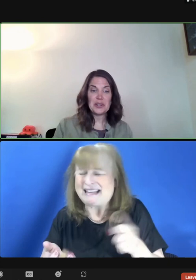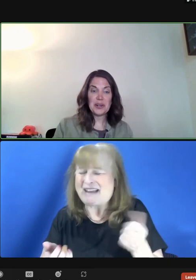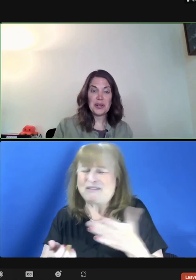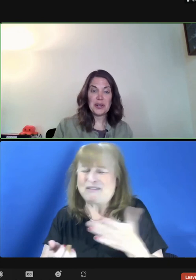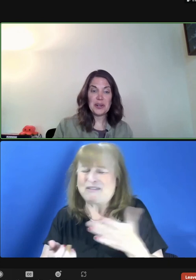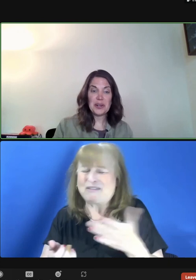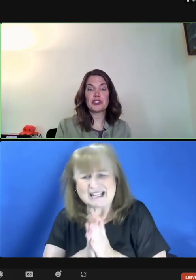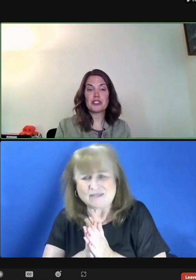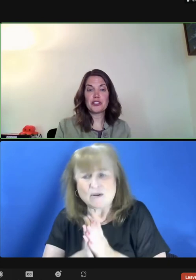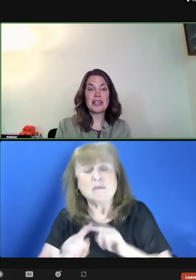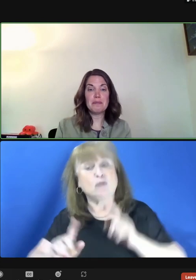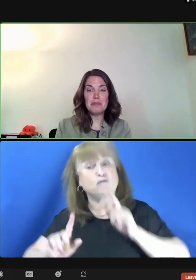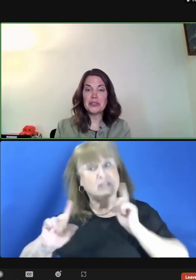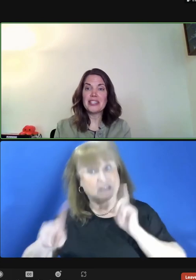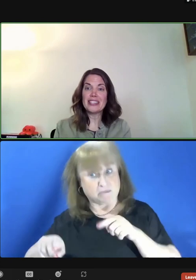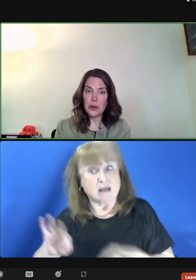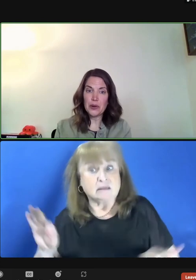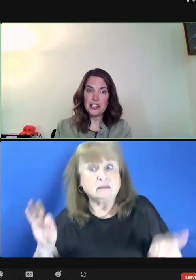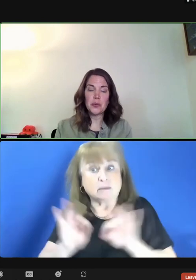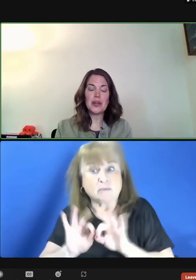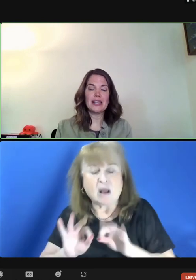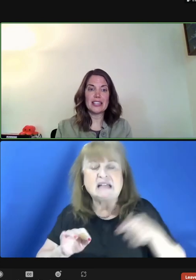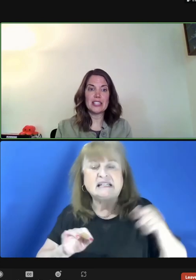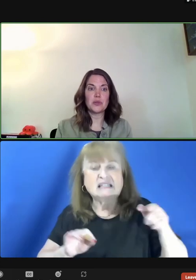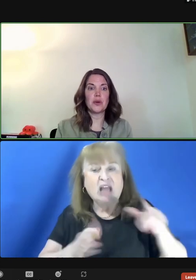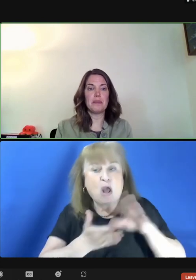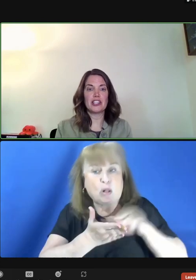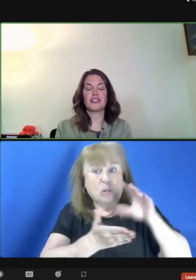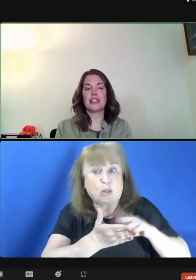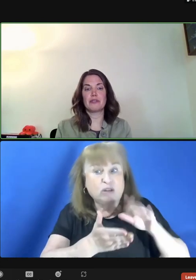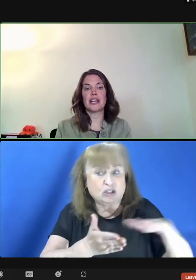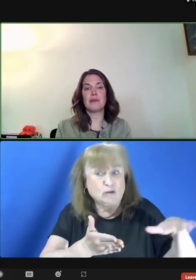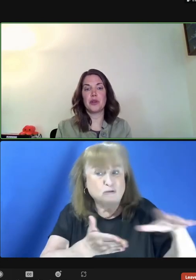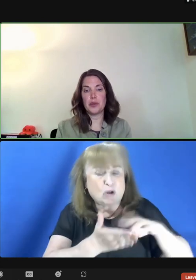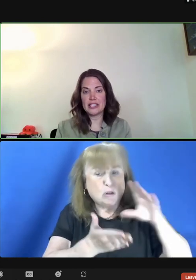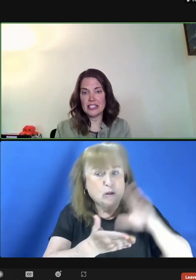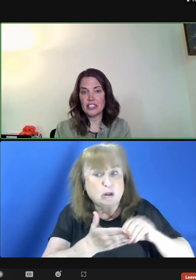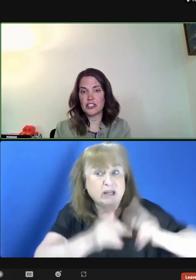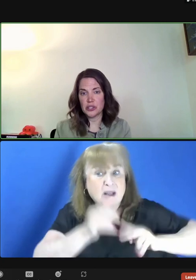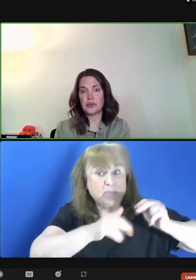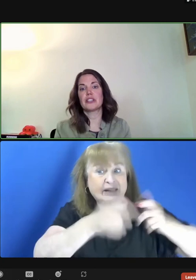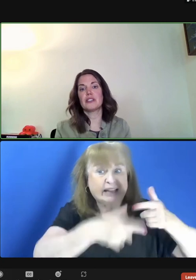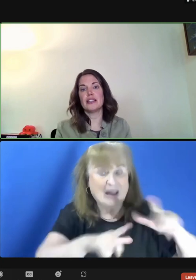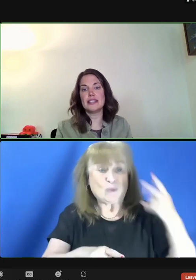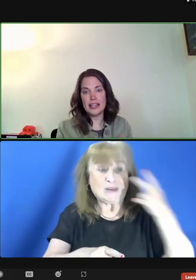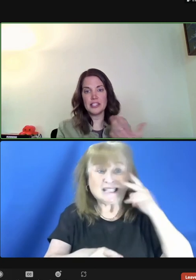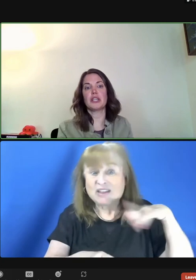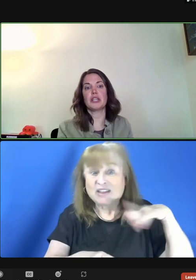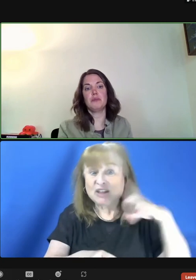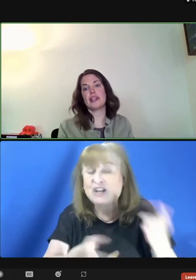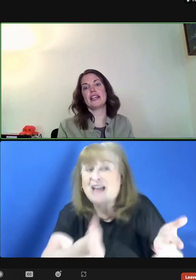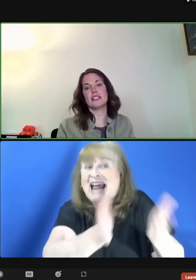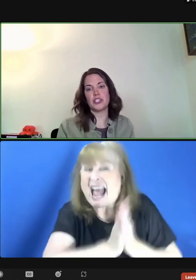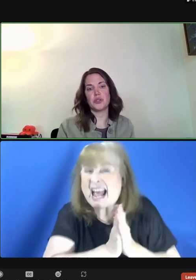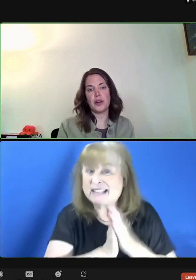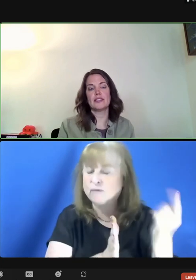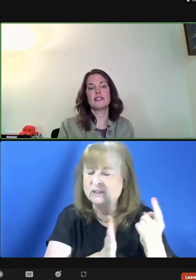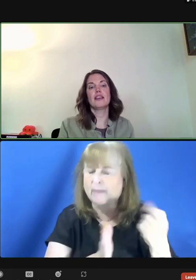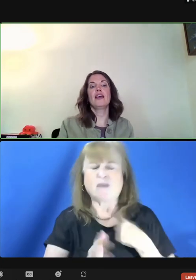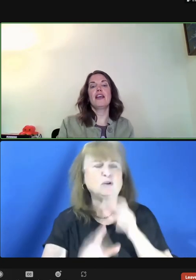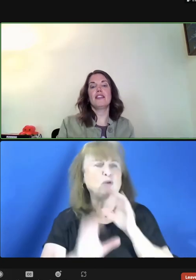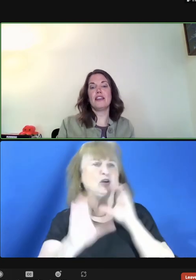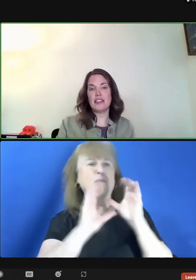for, right? But as they're learning and building language, we at least want to make sure that every time that we see our children intending to communicate